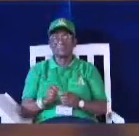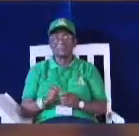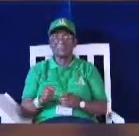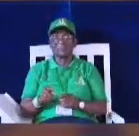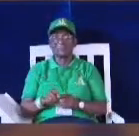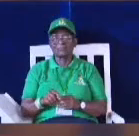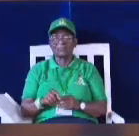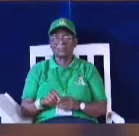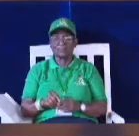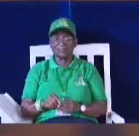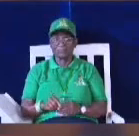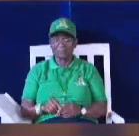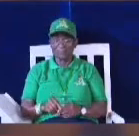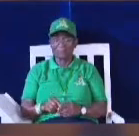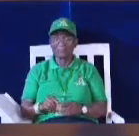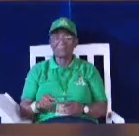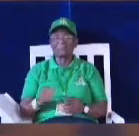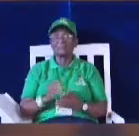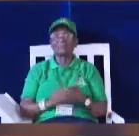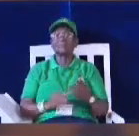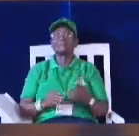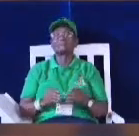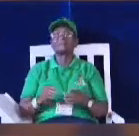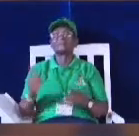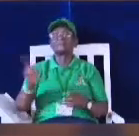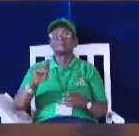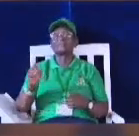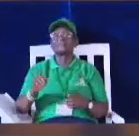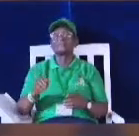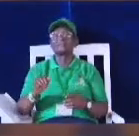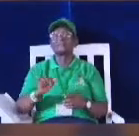So somewhere along the line tonight,